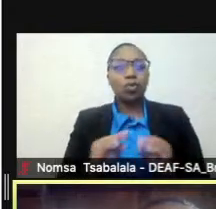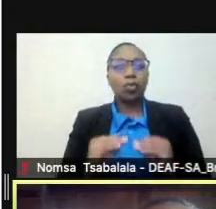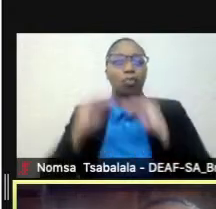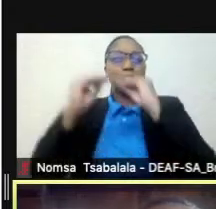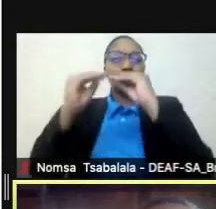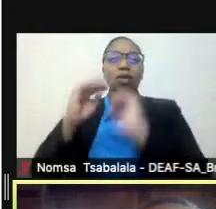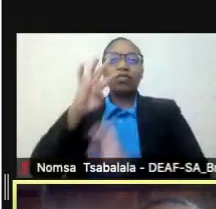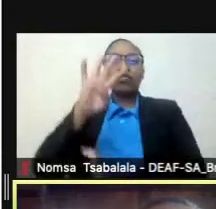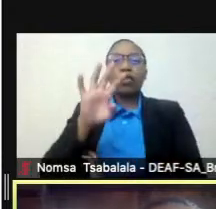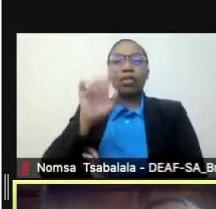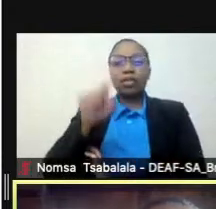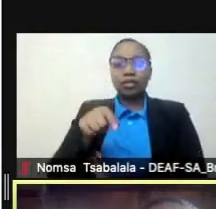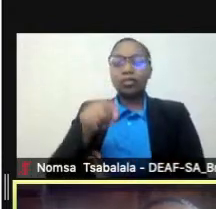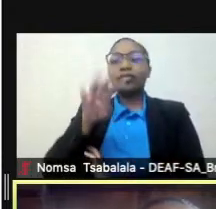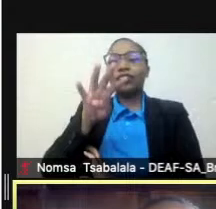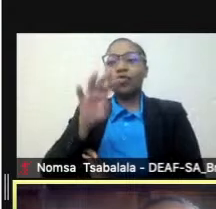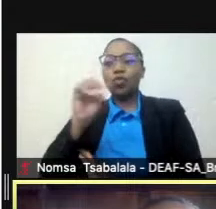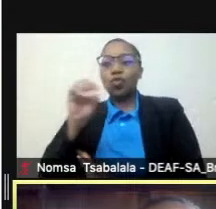4,407 functional